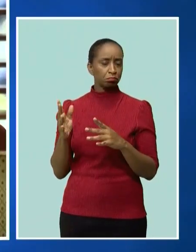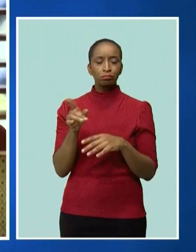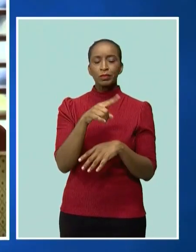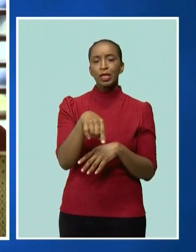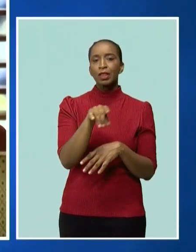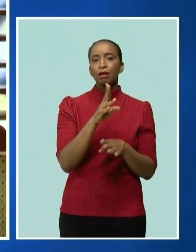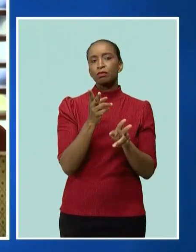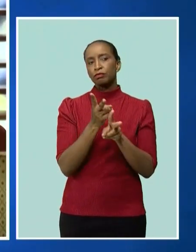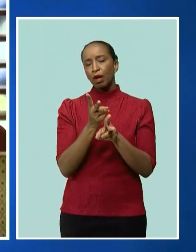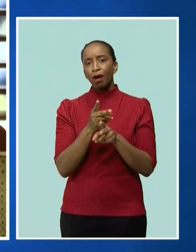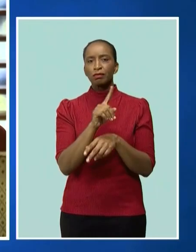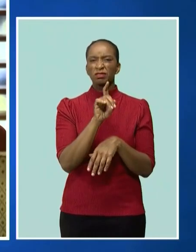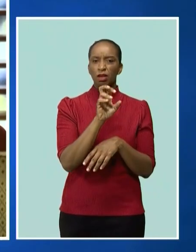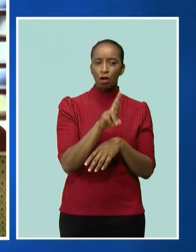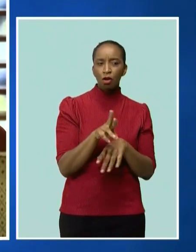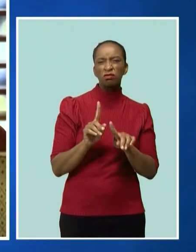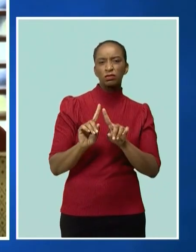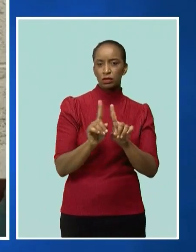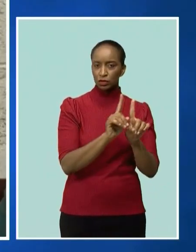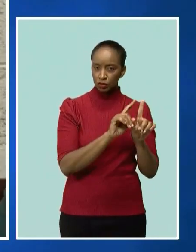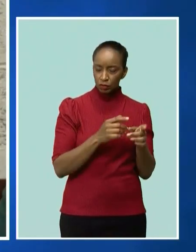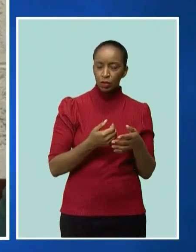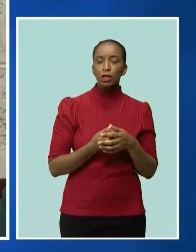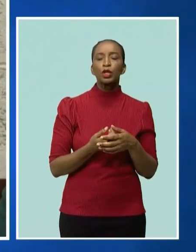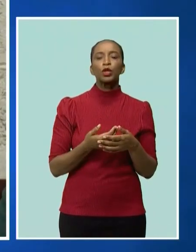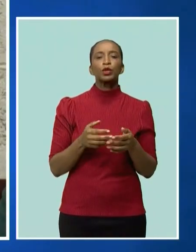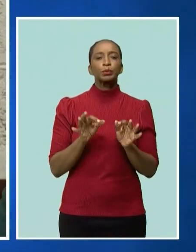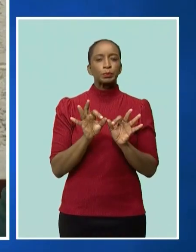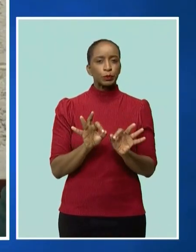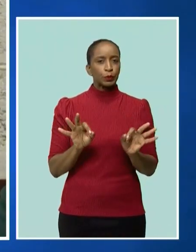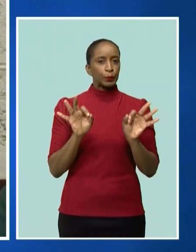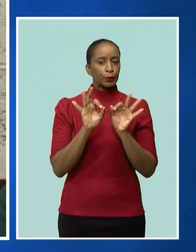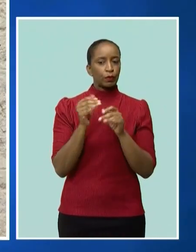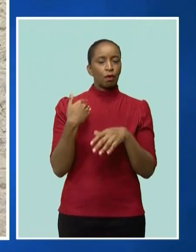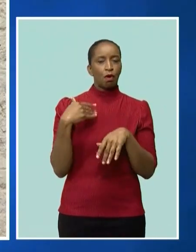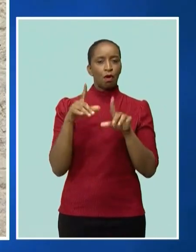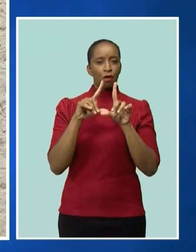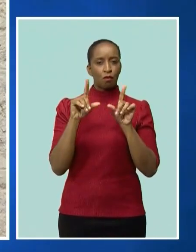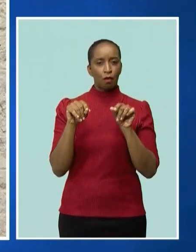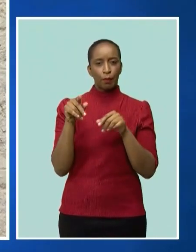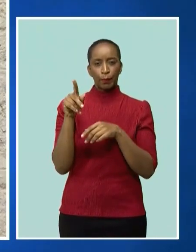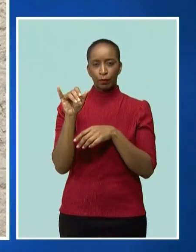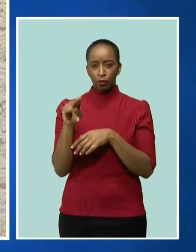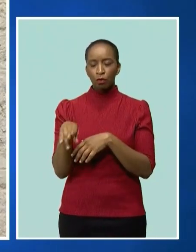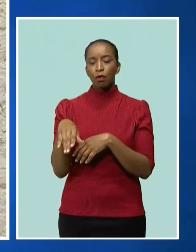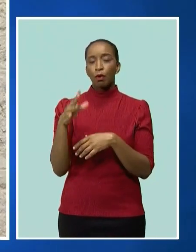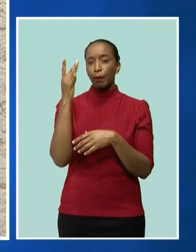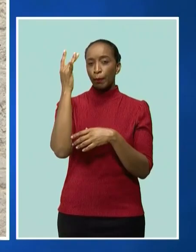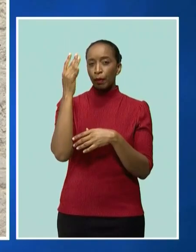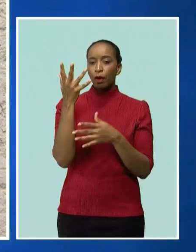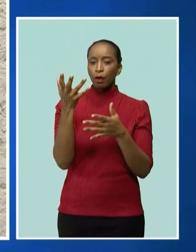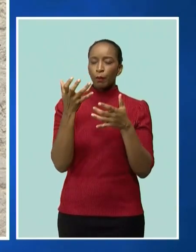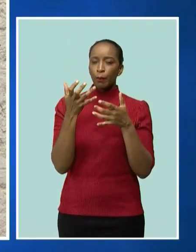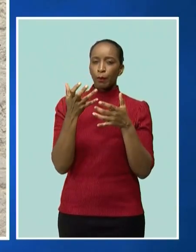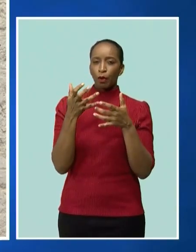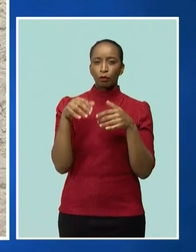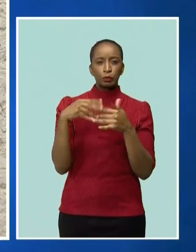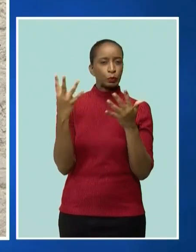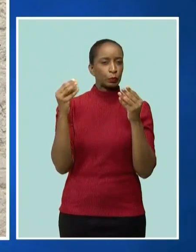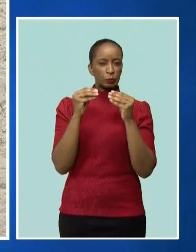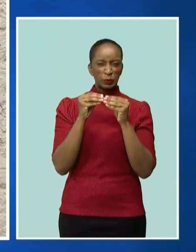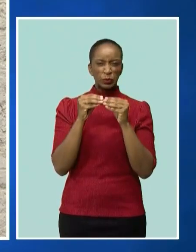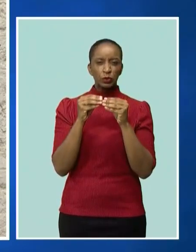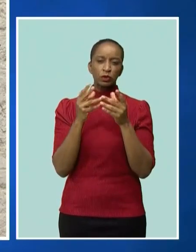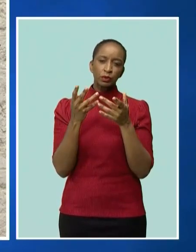become more critical as we move towards a cashless society. The density of buses, if you recall, in the